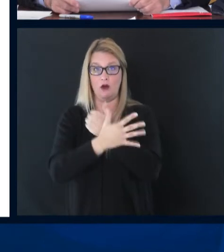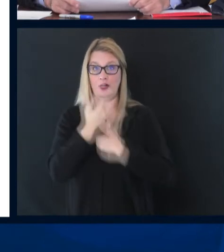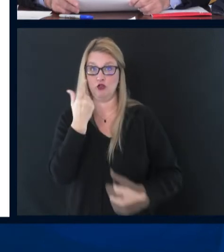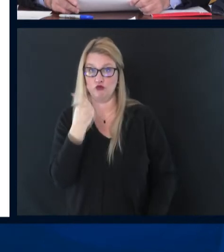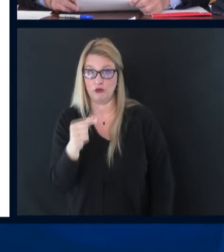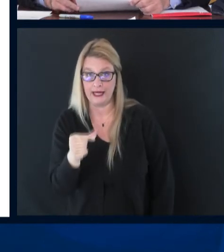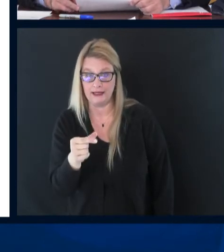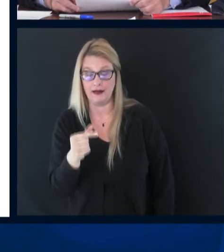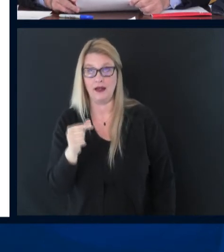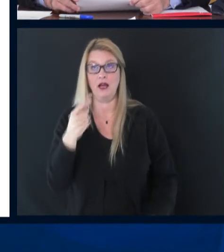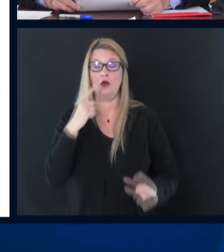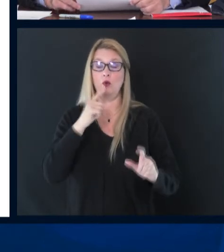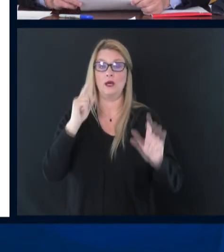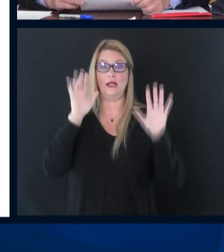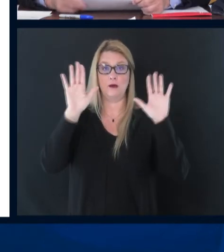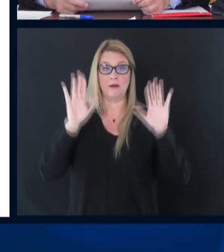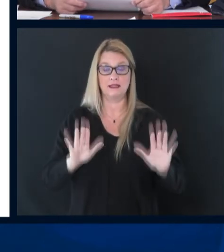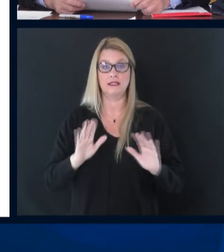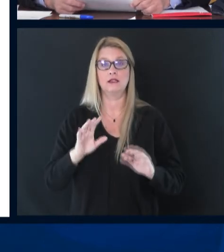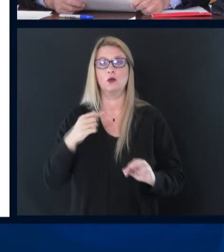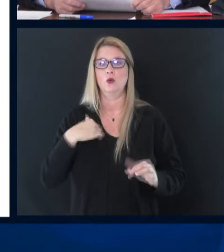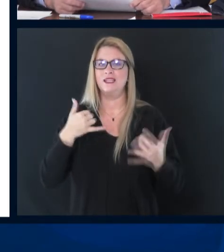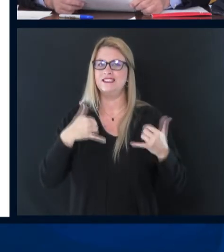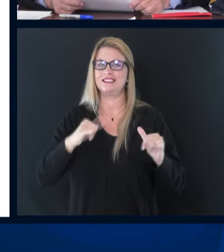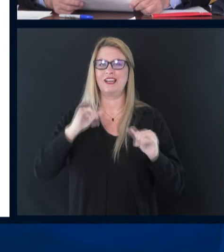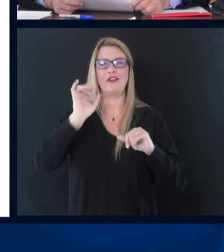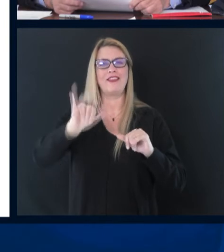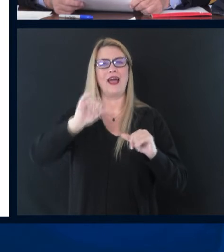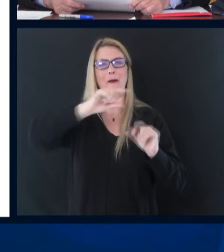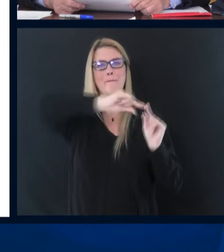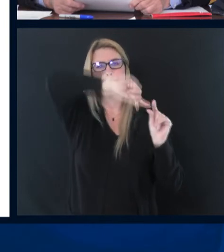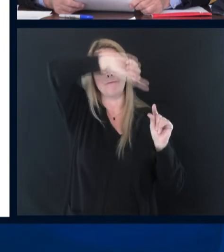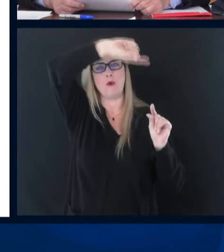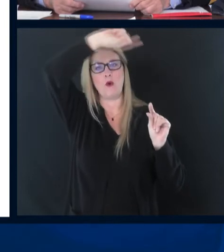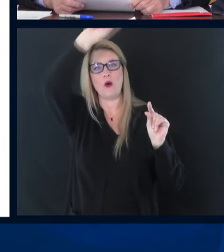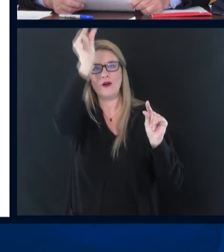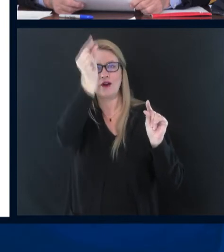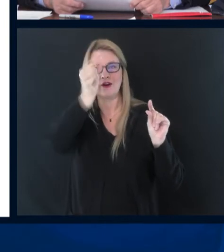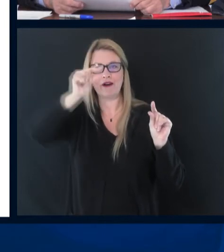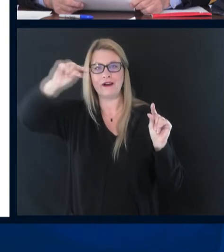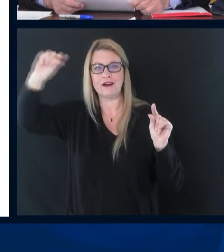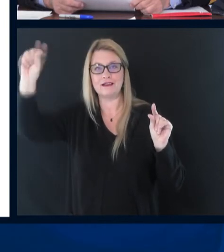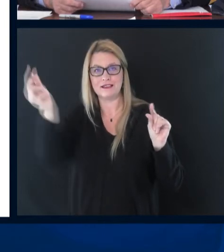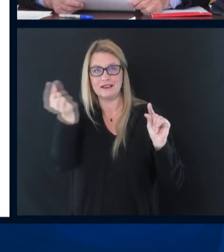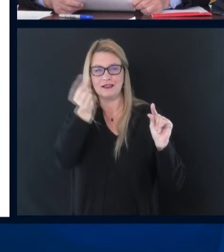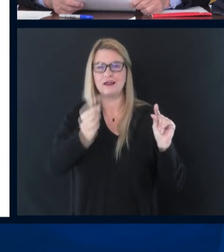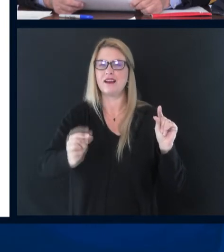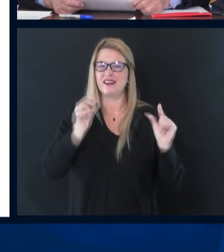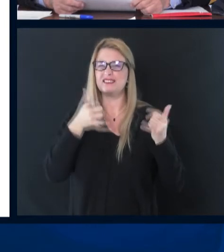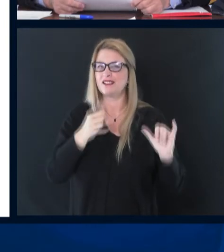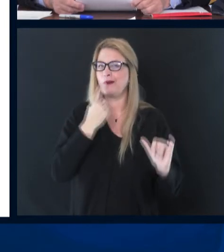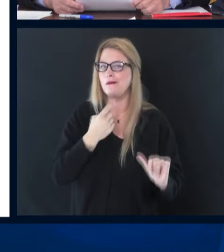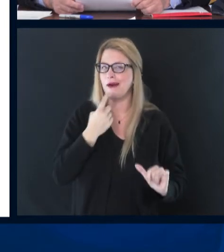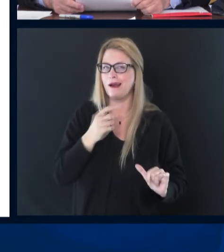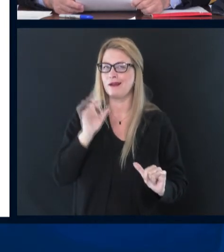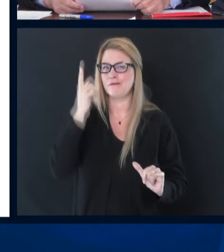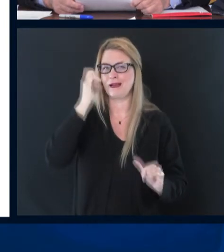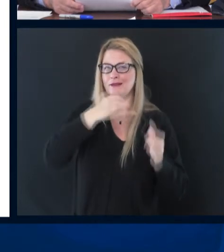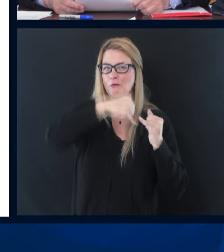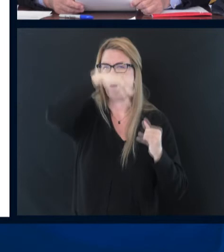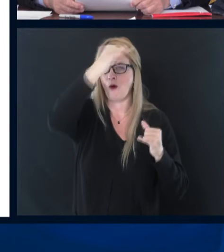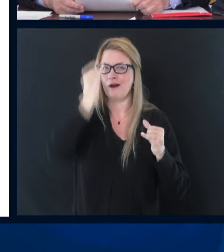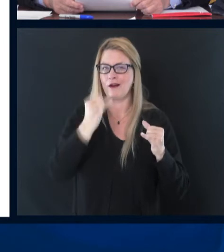we're still struggling with our border counties somewhat, you know, still being in red, but for the most part, we're